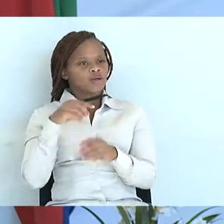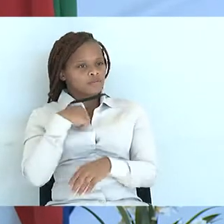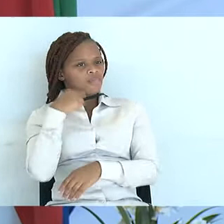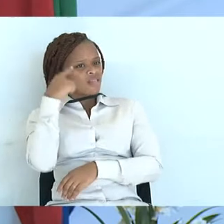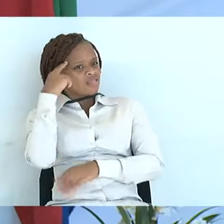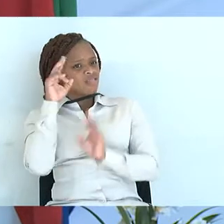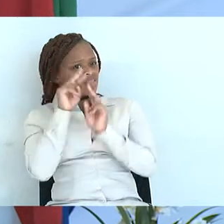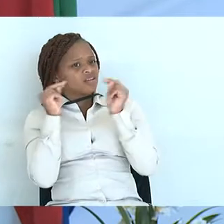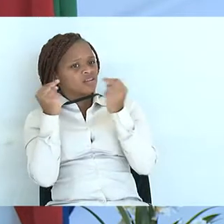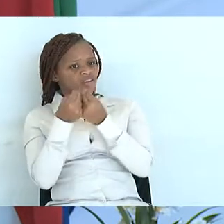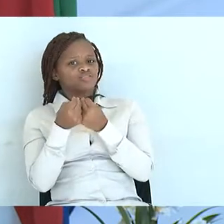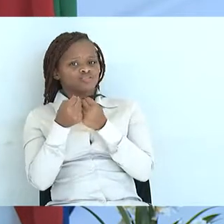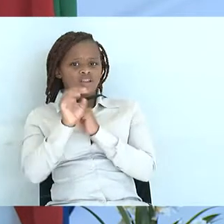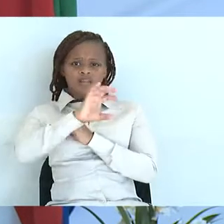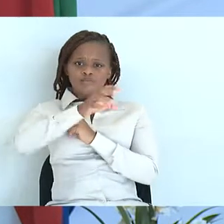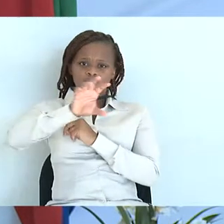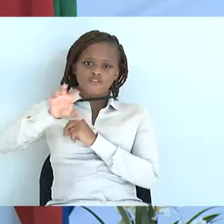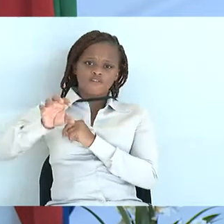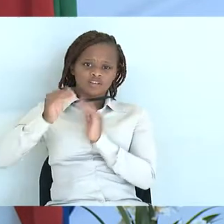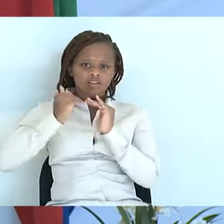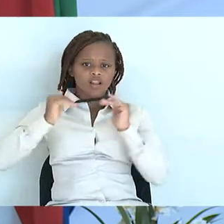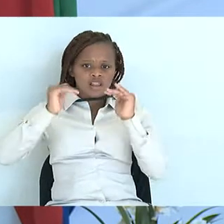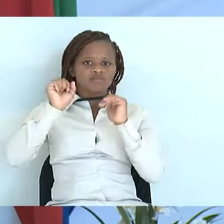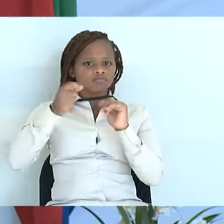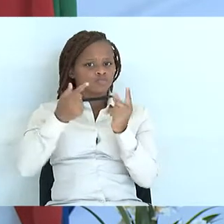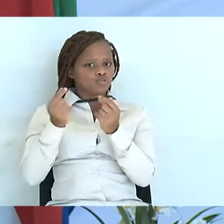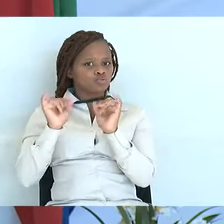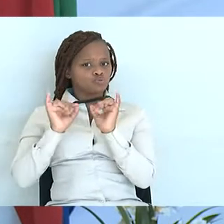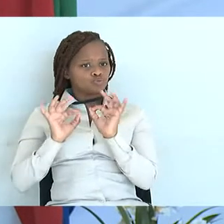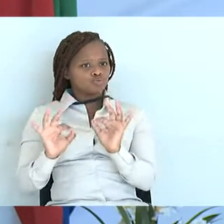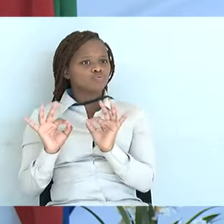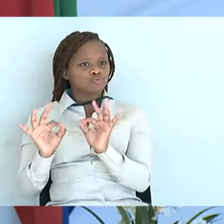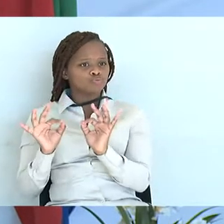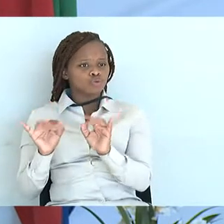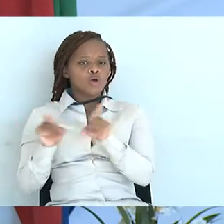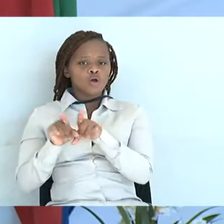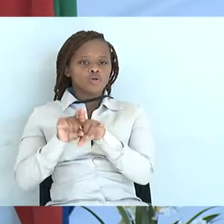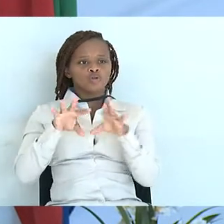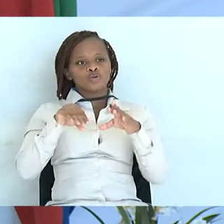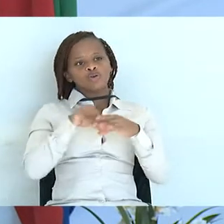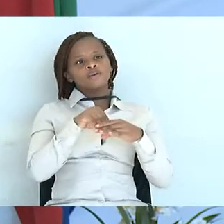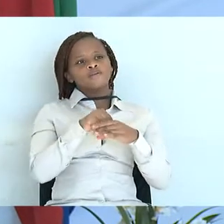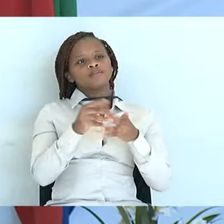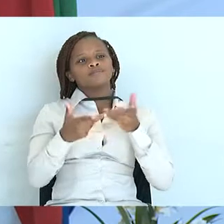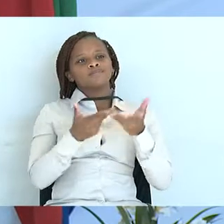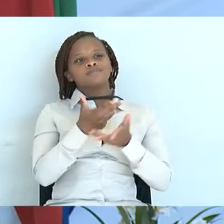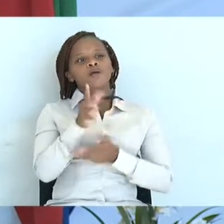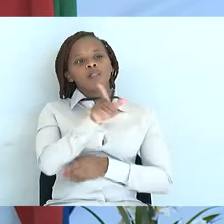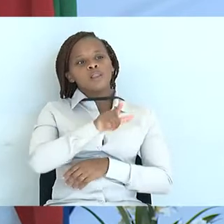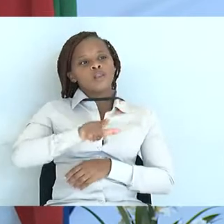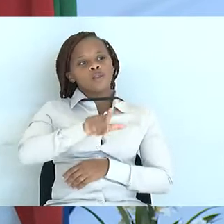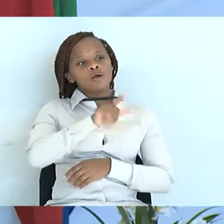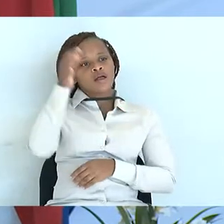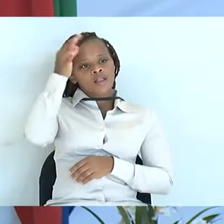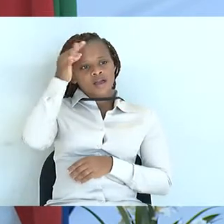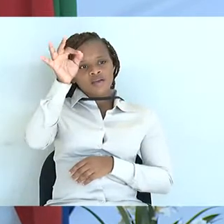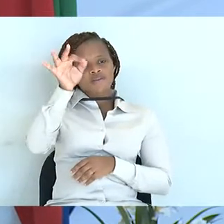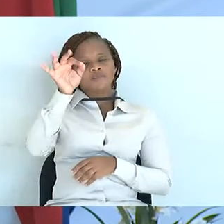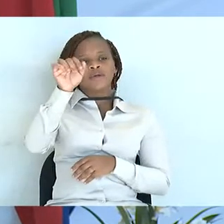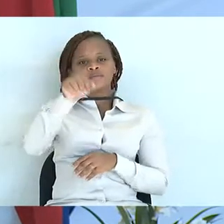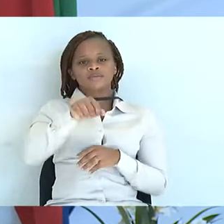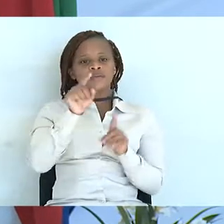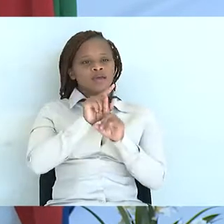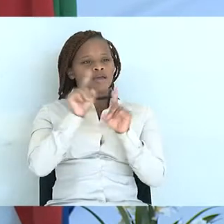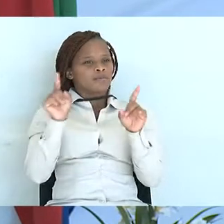provincial level, and also in engaging local government, but we have not really gone